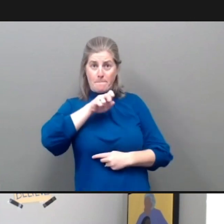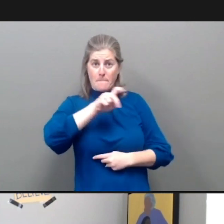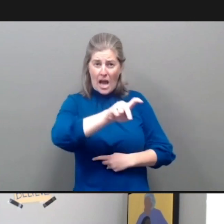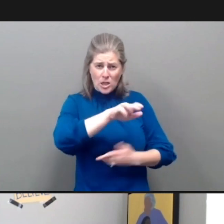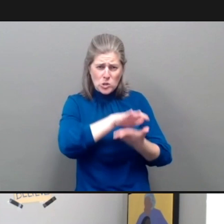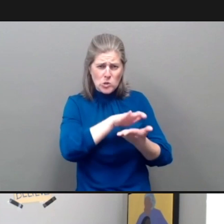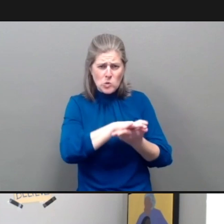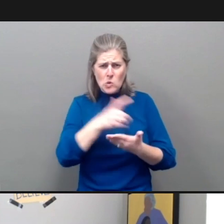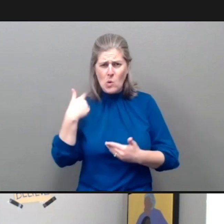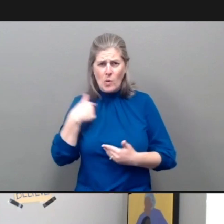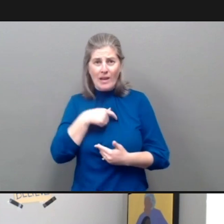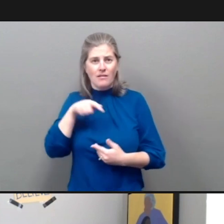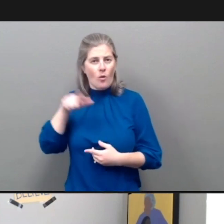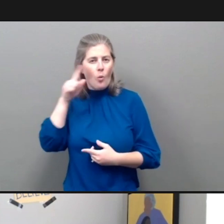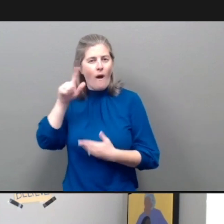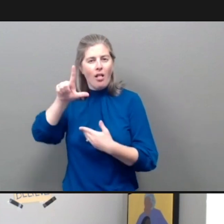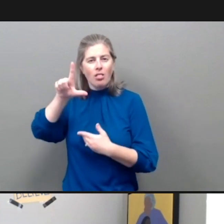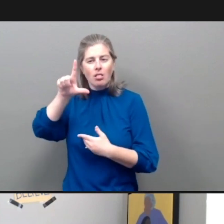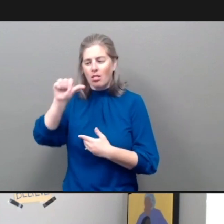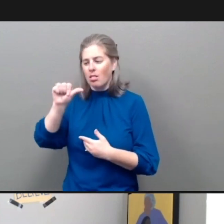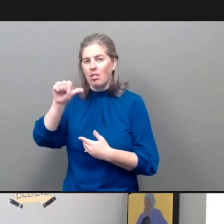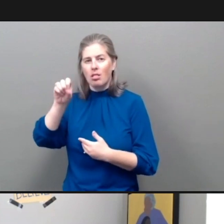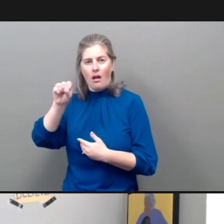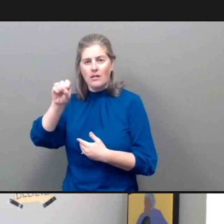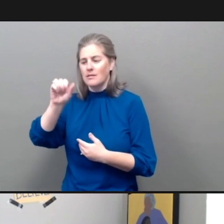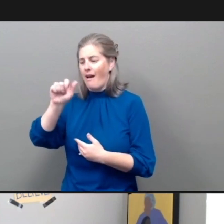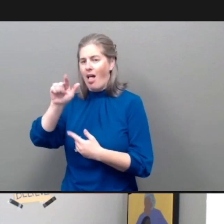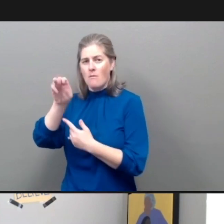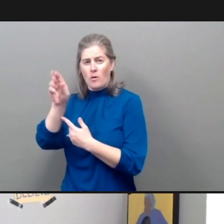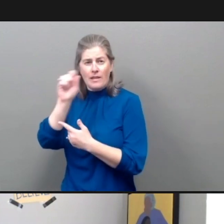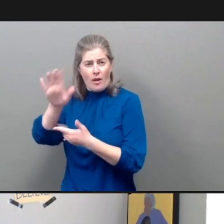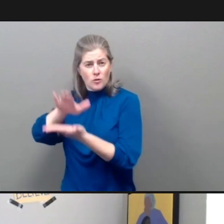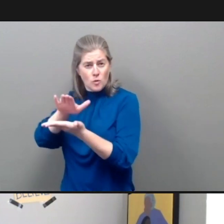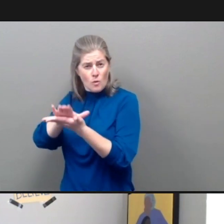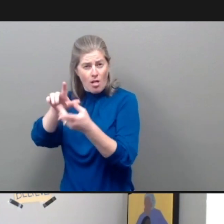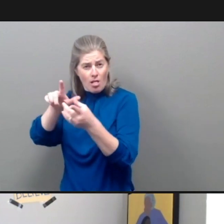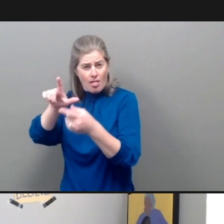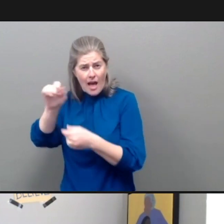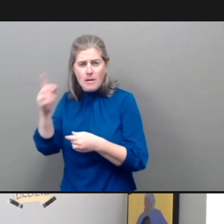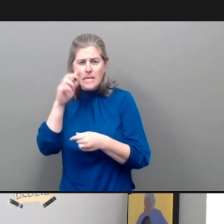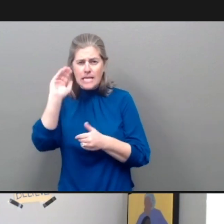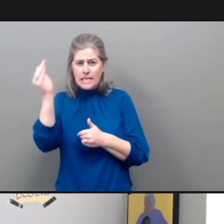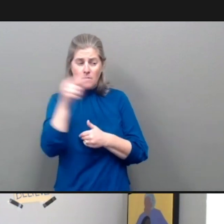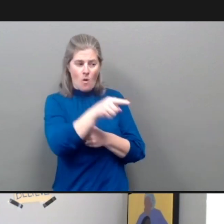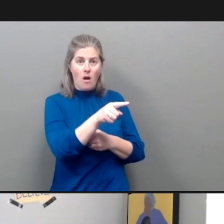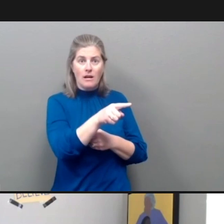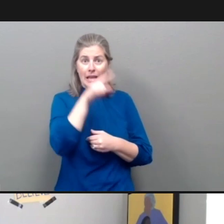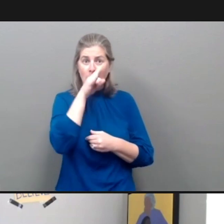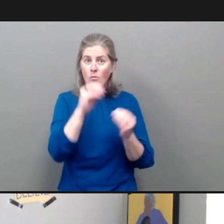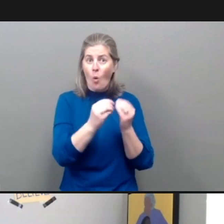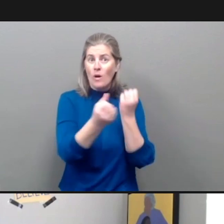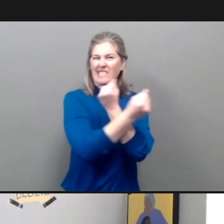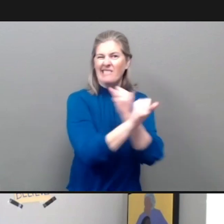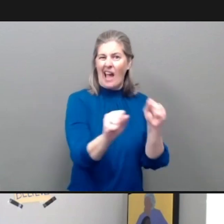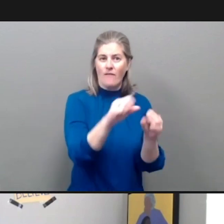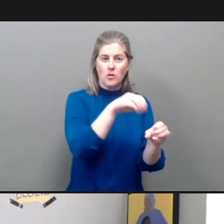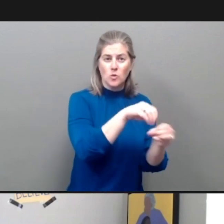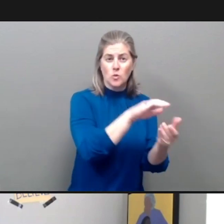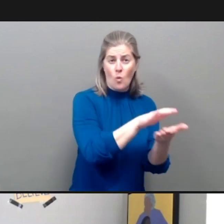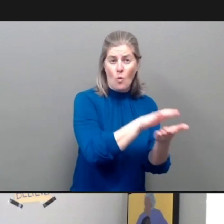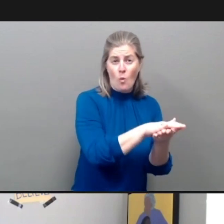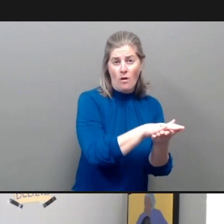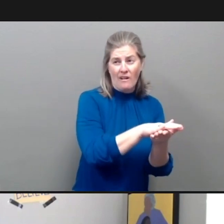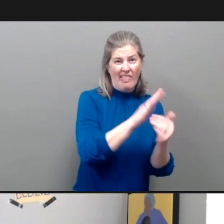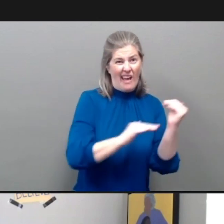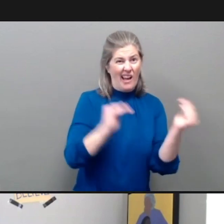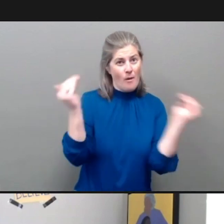that Lanol did appeared to show that kids were actually safer in school than they were out in the community because of